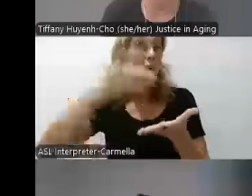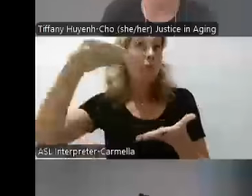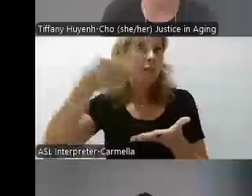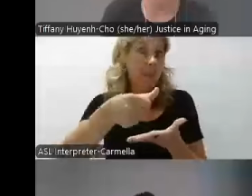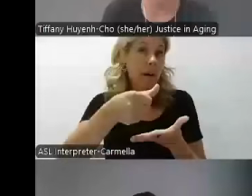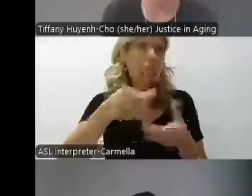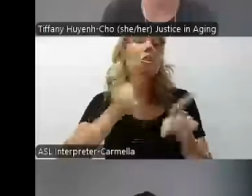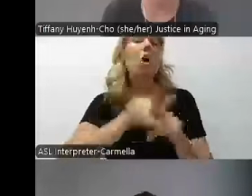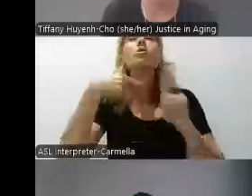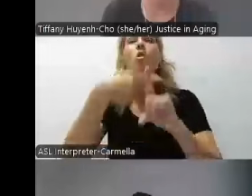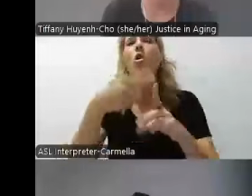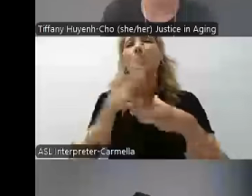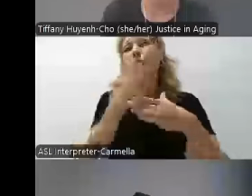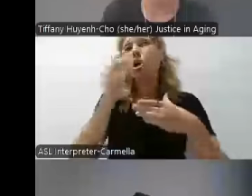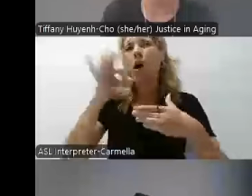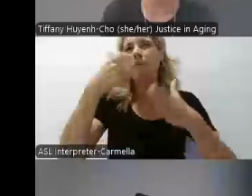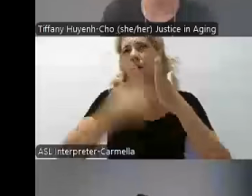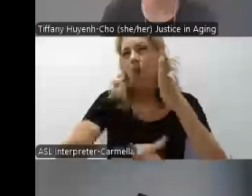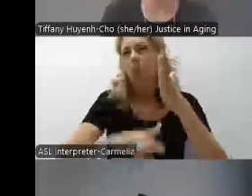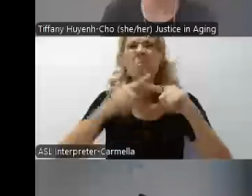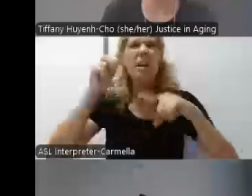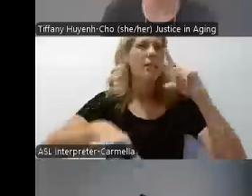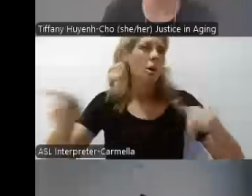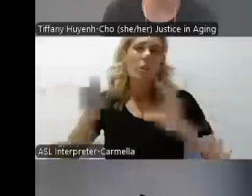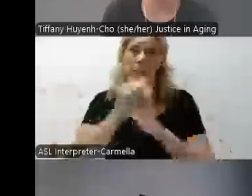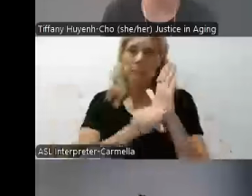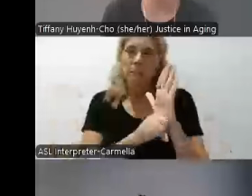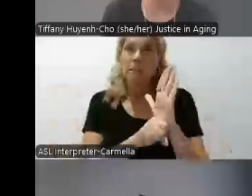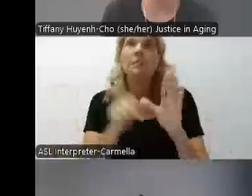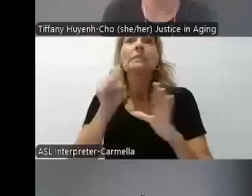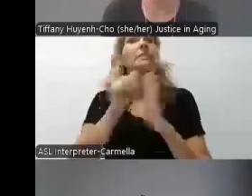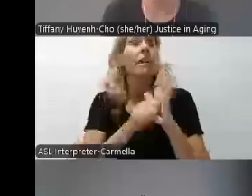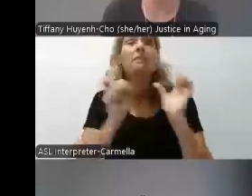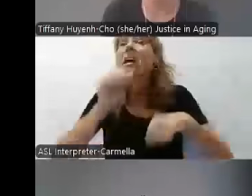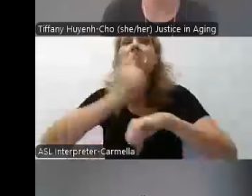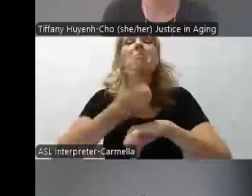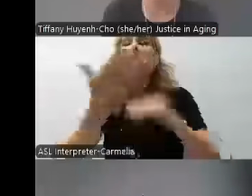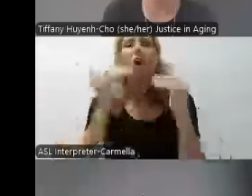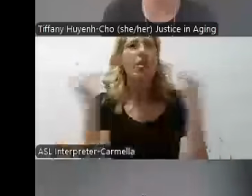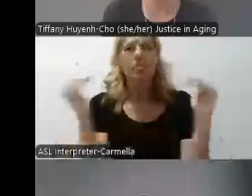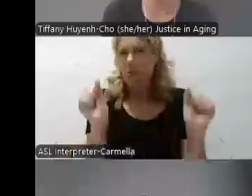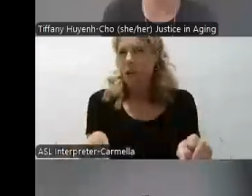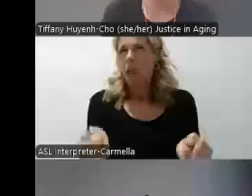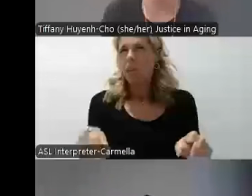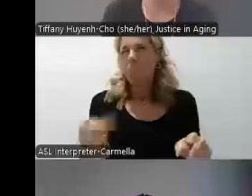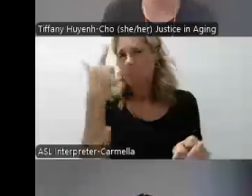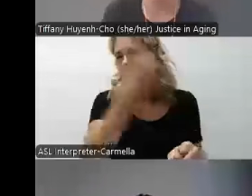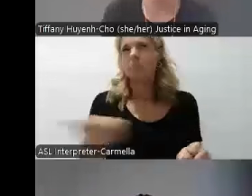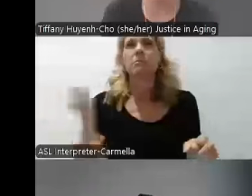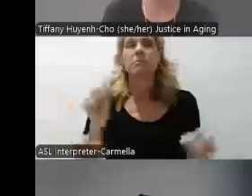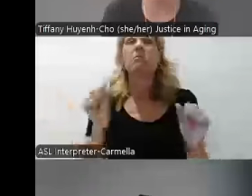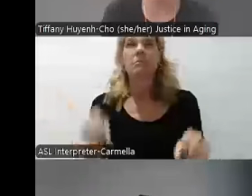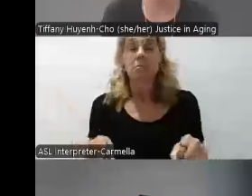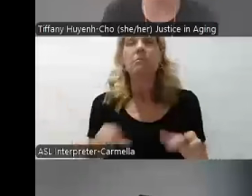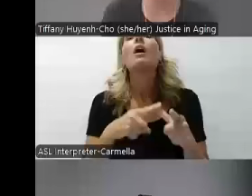called the share of cost, although it varies by states. And states can set their levels. And then there's a sort